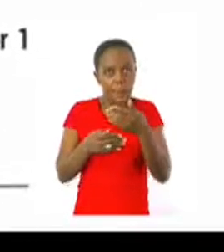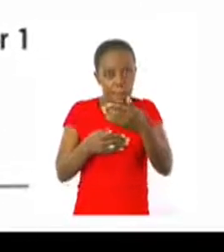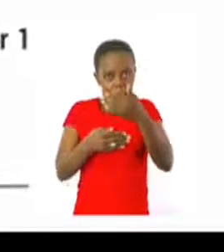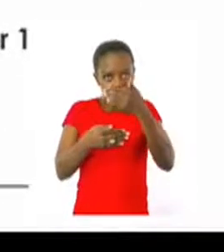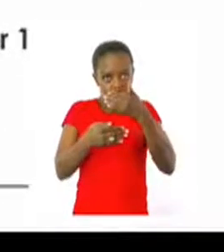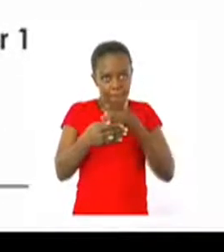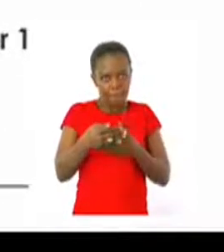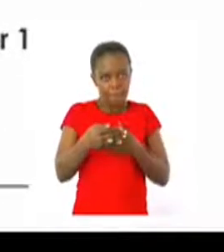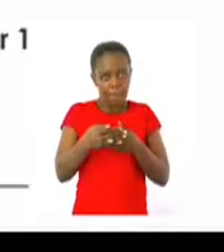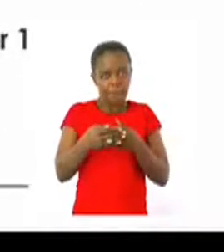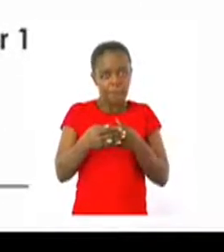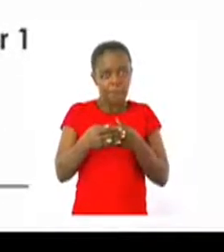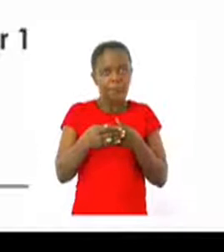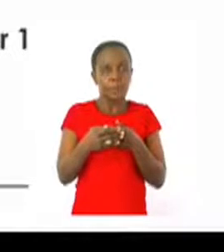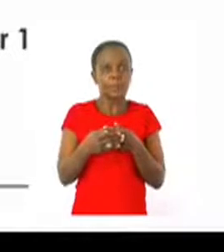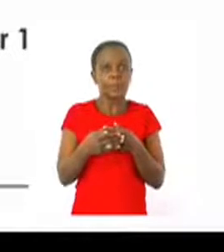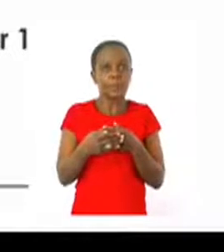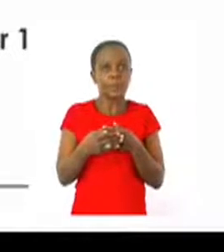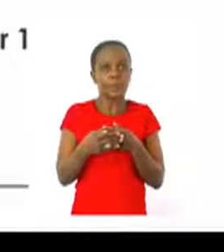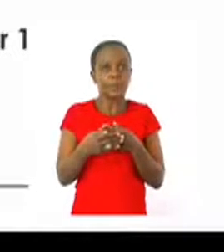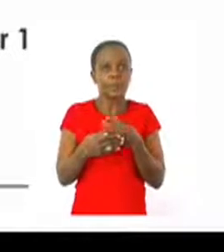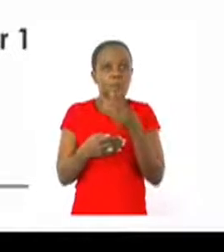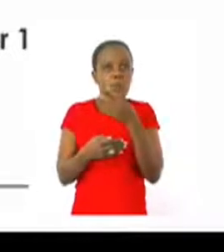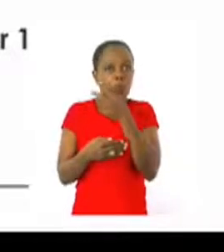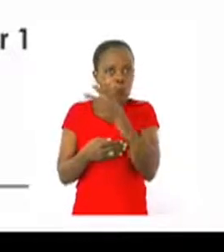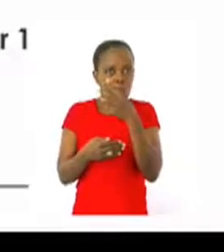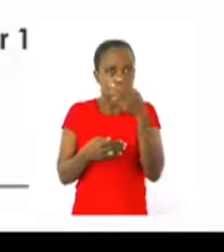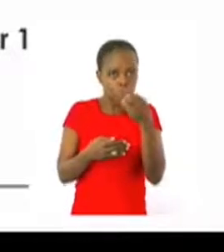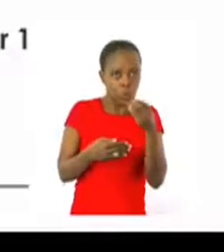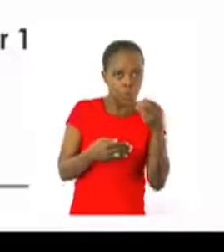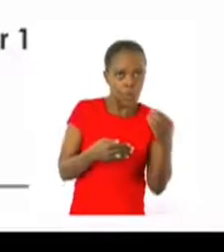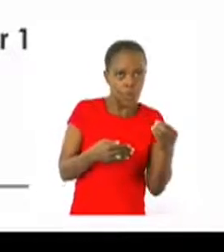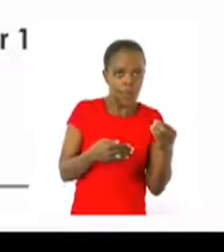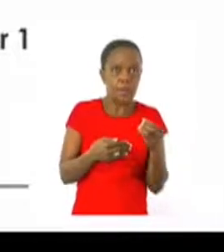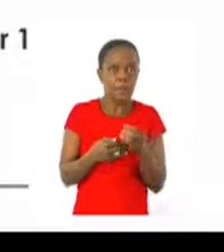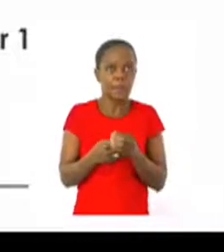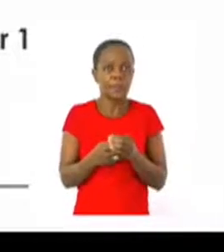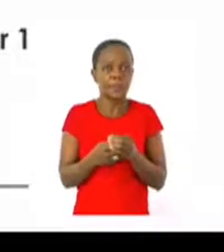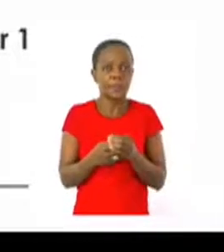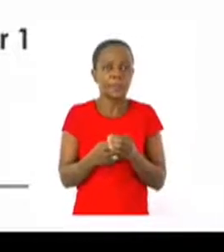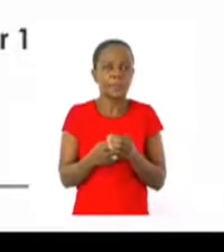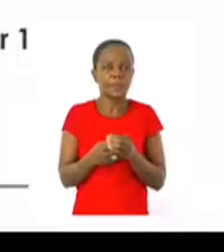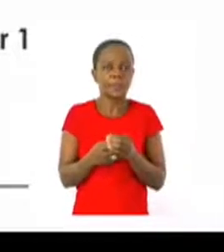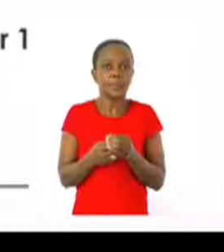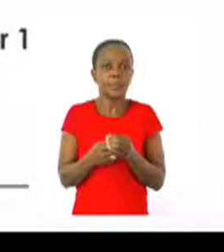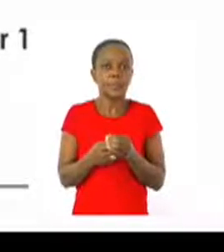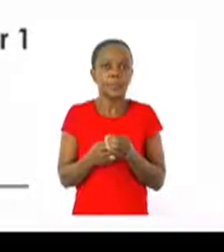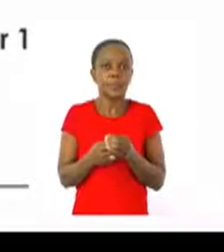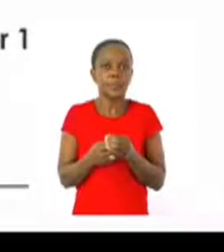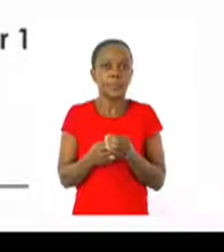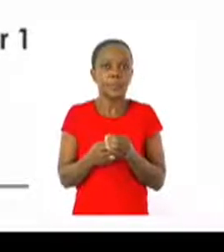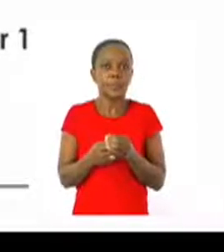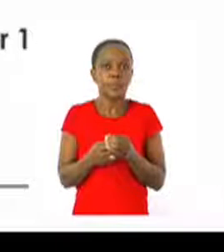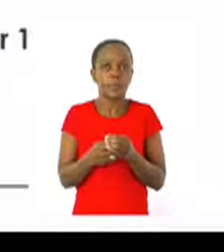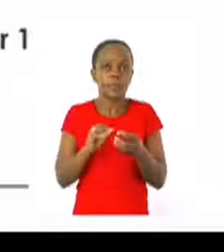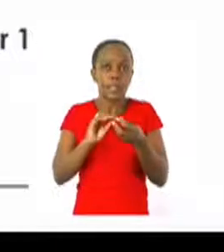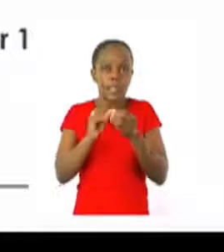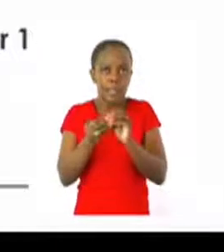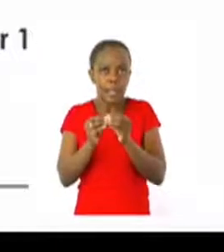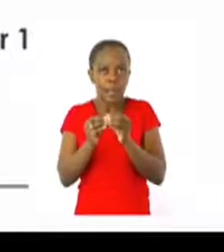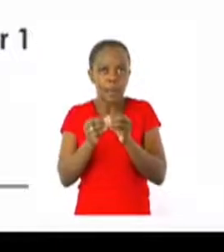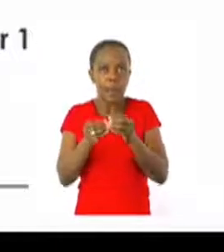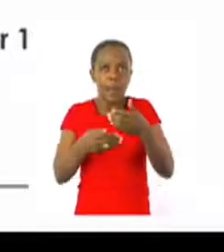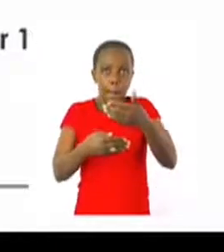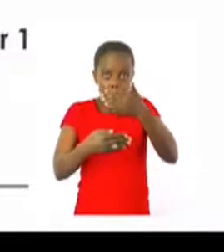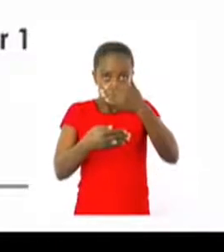look at our number grid that we have and look for the number that comes before